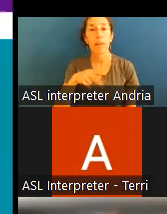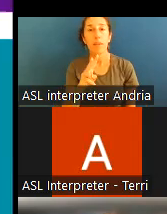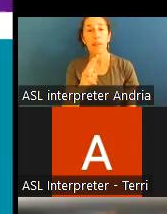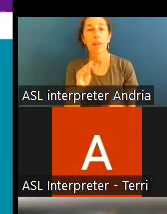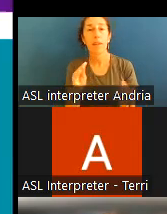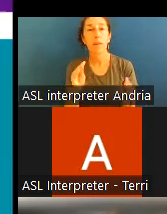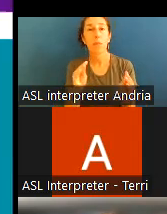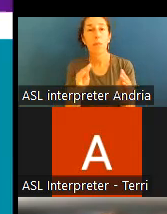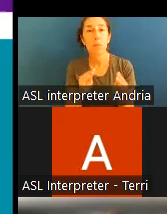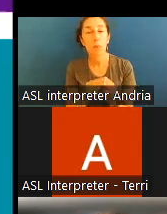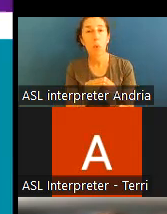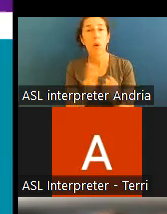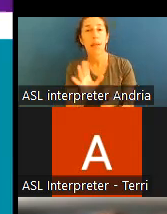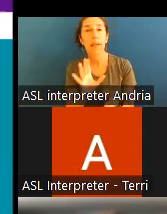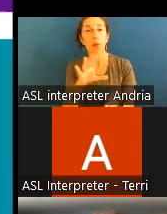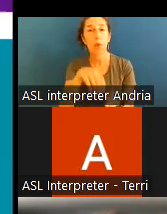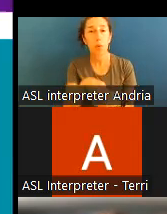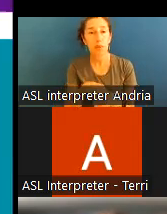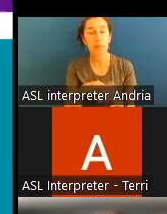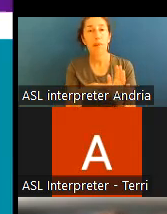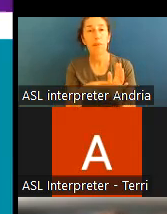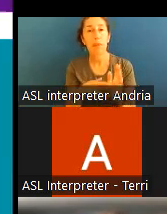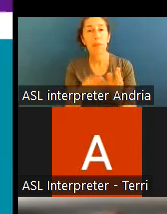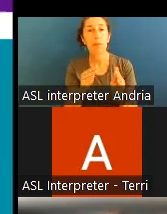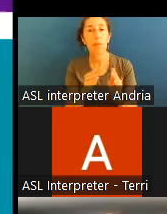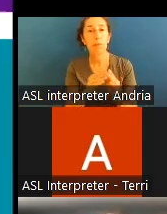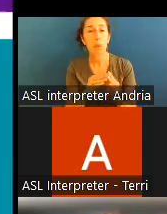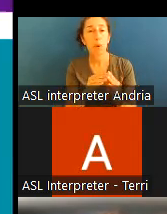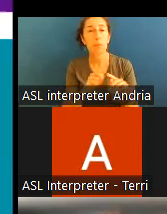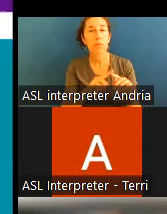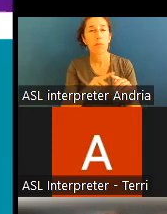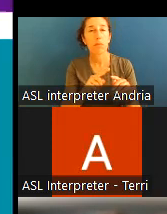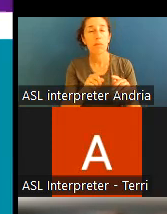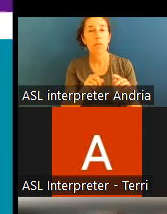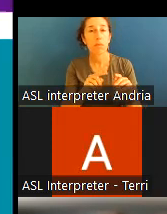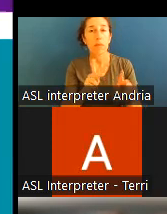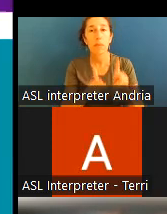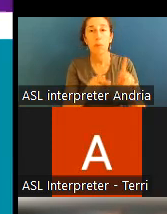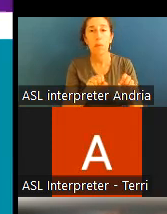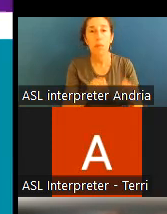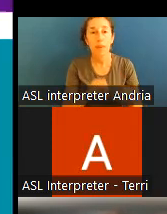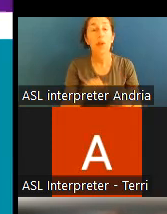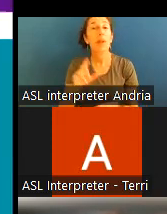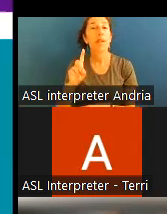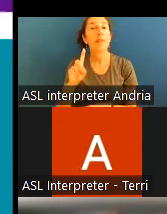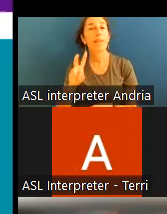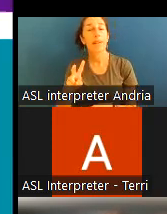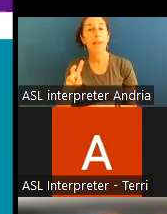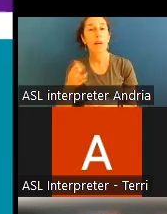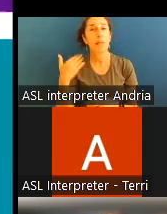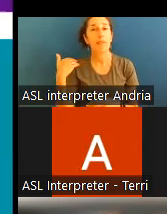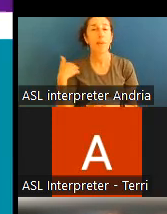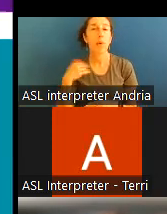time had the connotation of people who lived together, were married, had children,